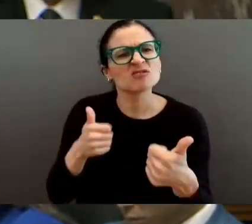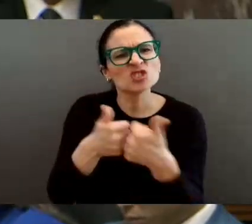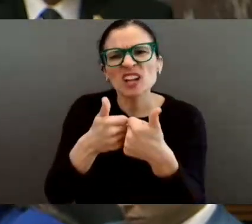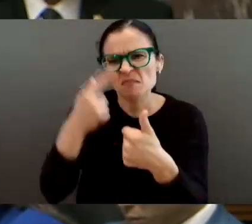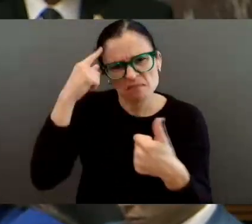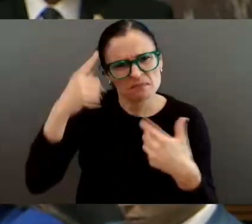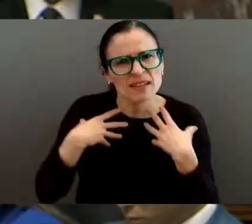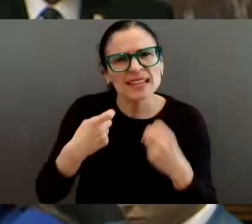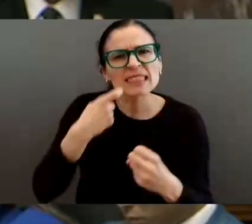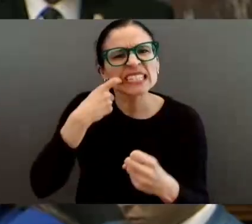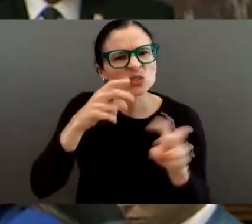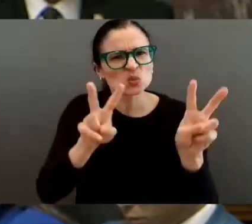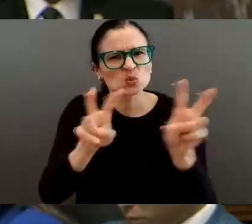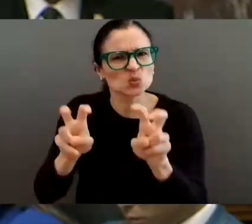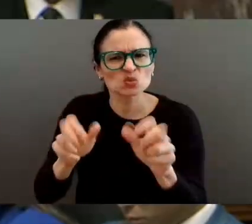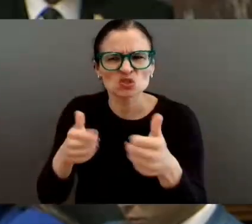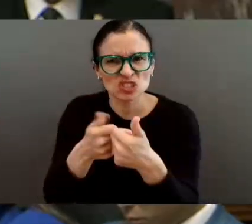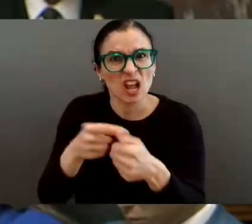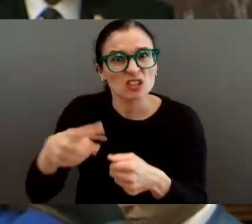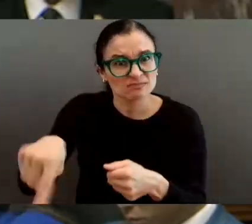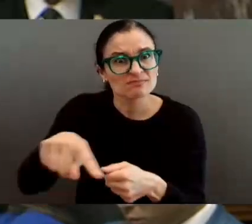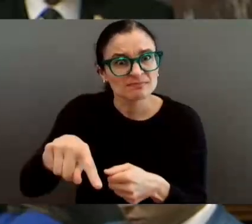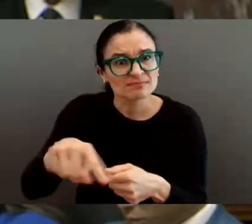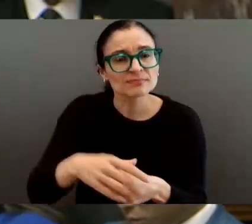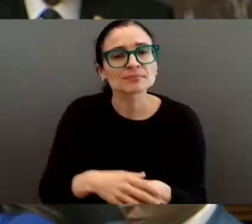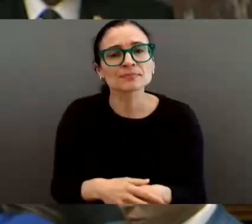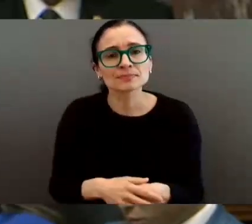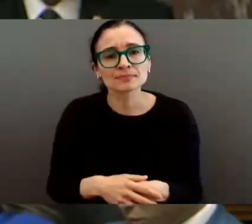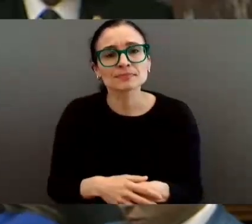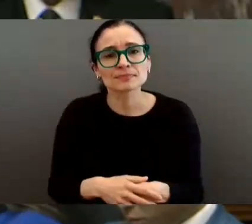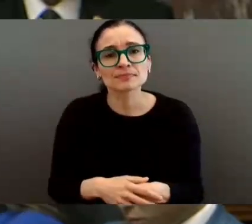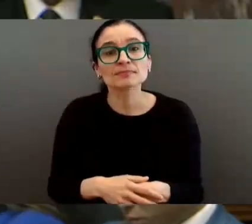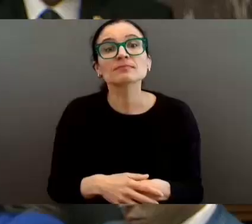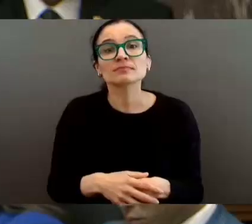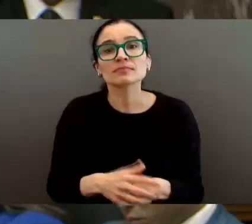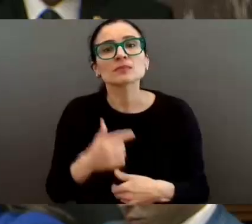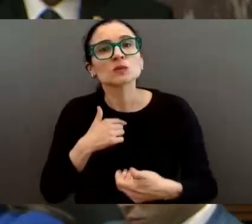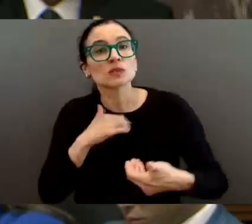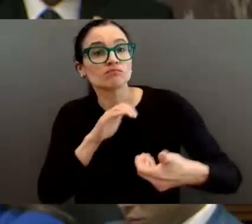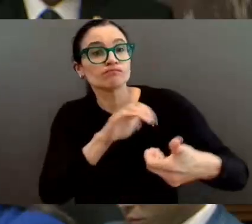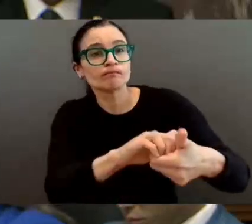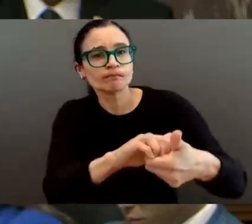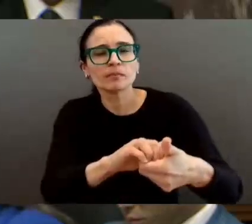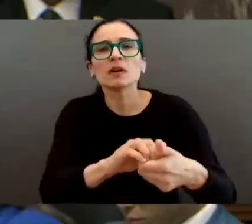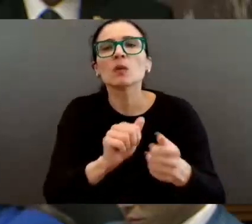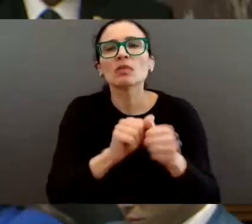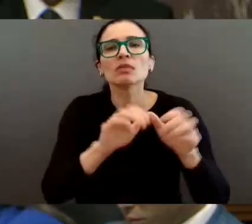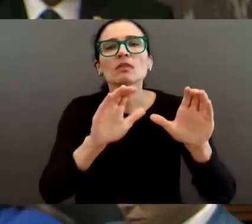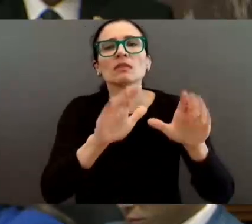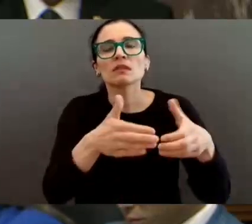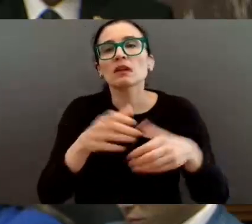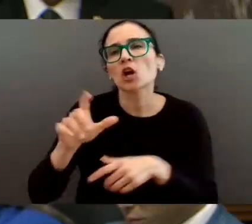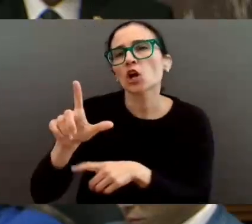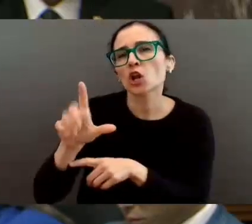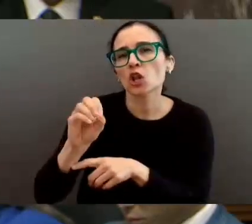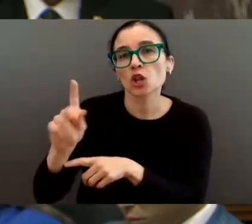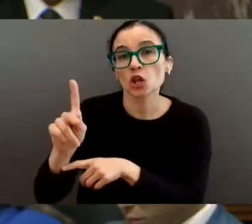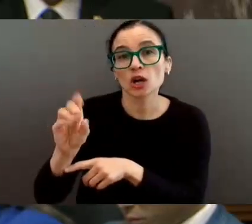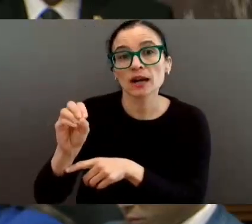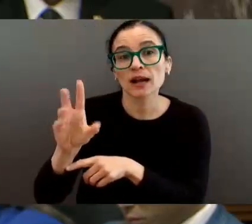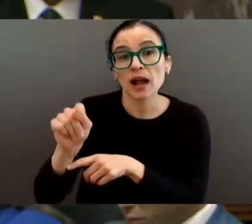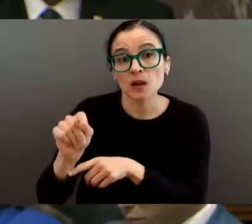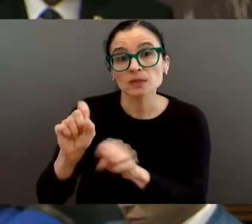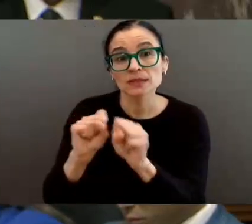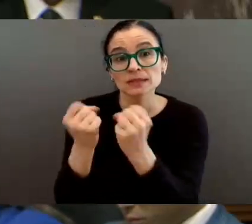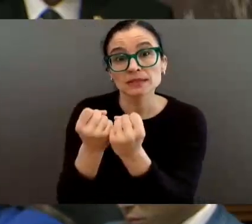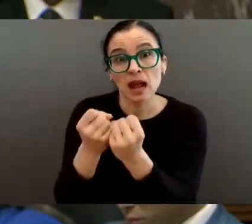and working with Lookout Society in the downtown east side, integrating supportive housing with comprehensive employment